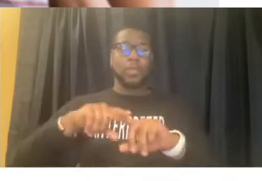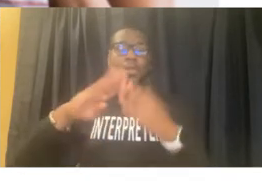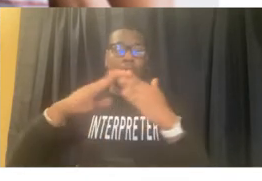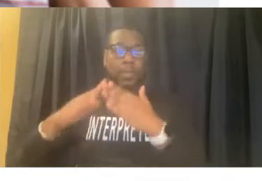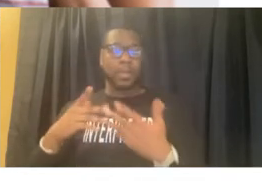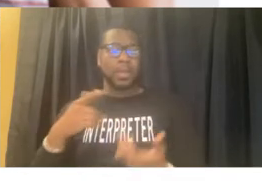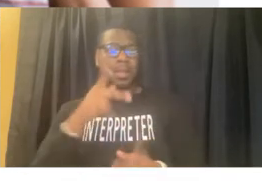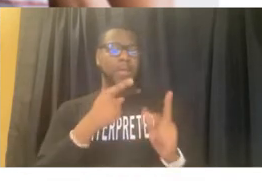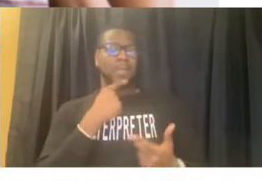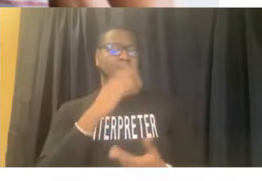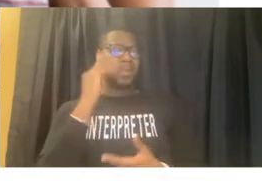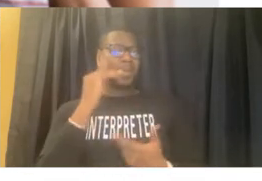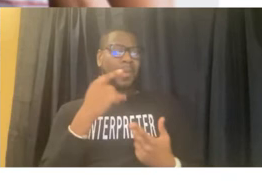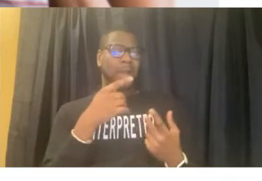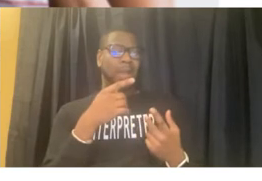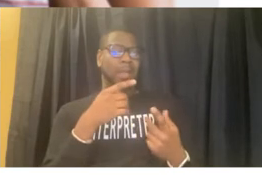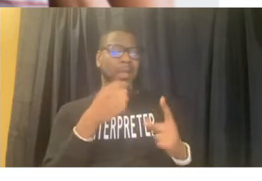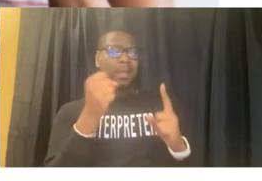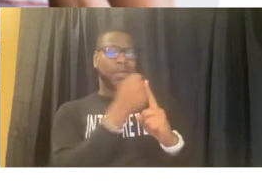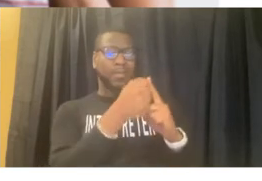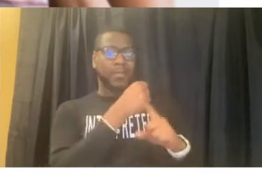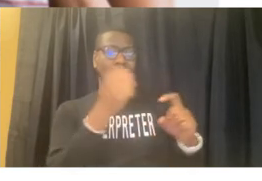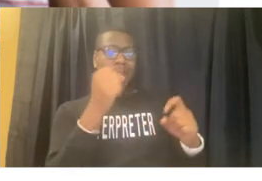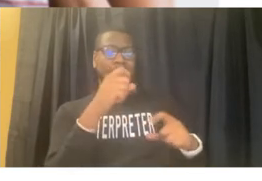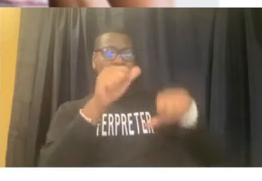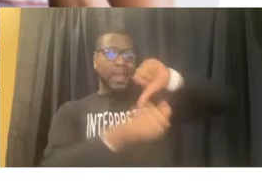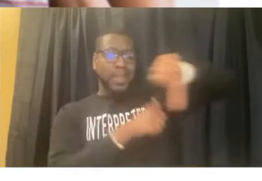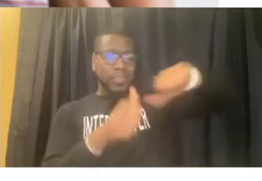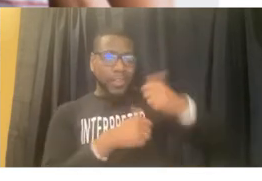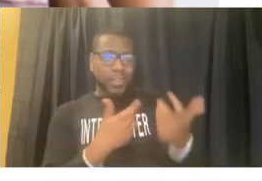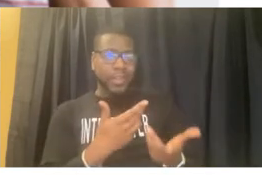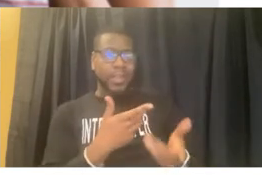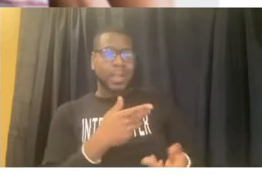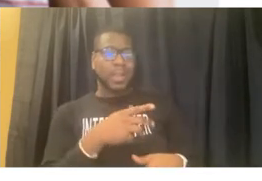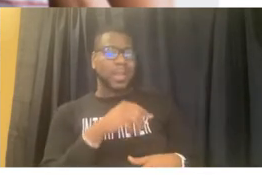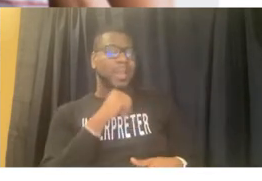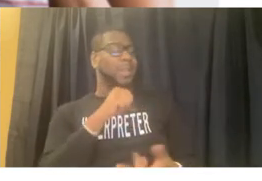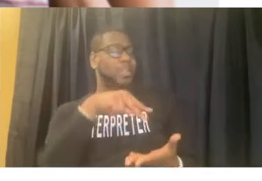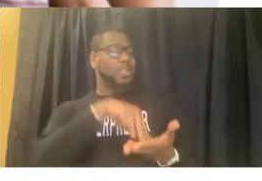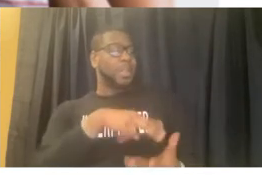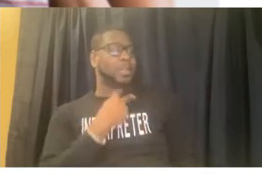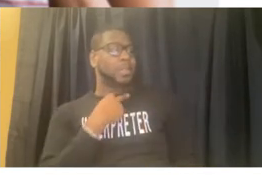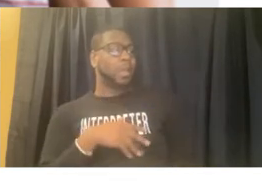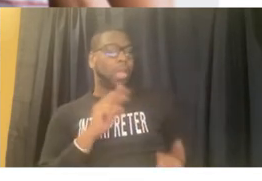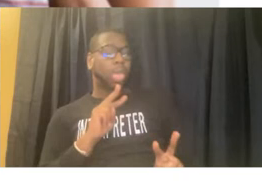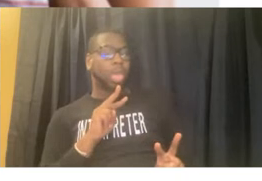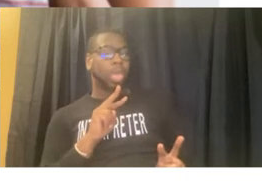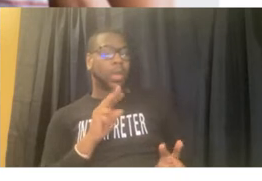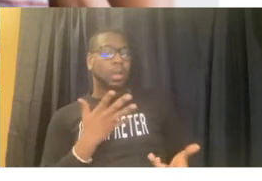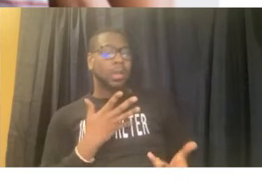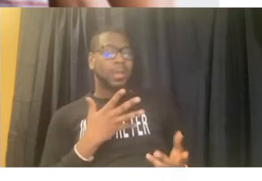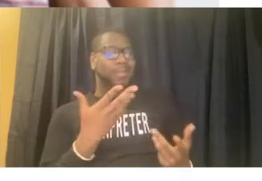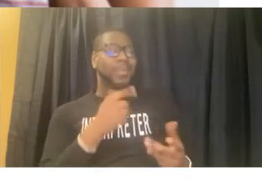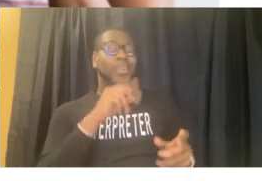other partner back? And I'm like, why doesn't, if they're not same-sex, don't hit their other partner back? Like, we're making assumptions about a relationship because they're in a